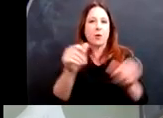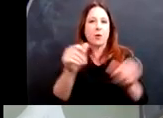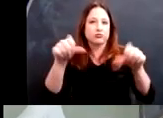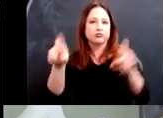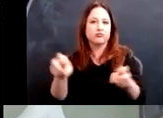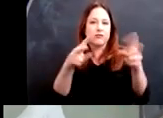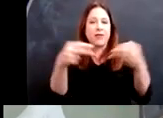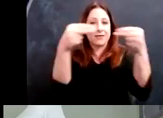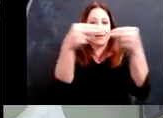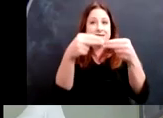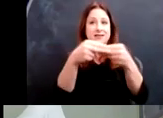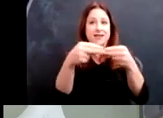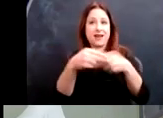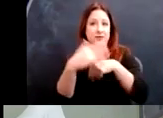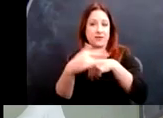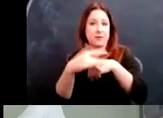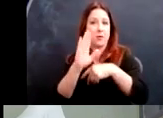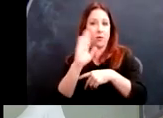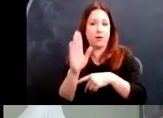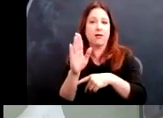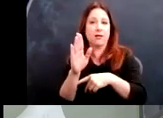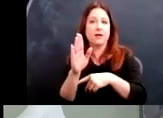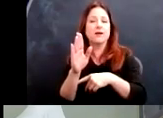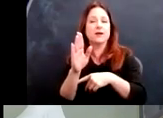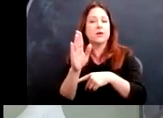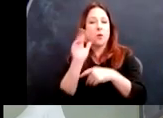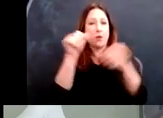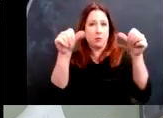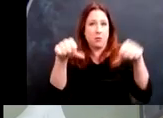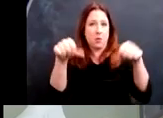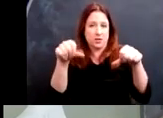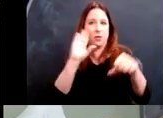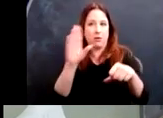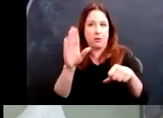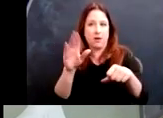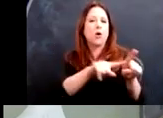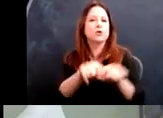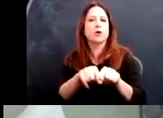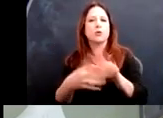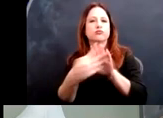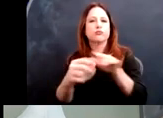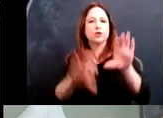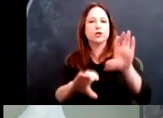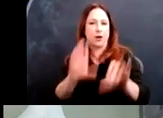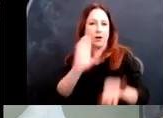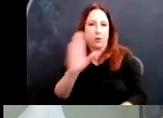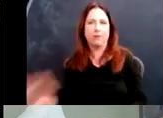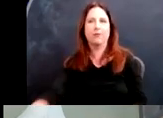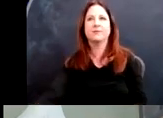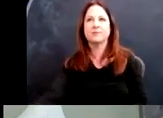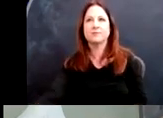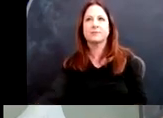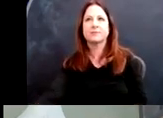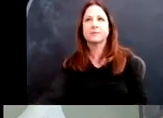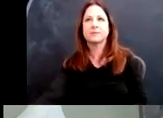the slides that we're showing today and the video recording of today's session, and also the chat will be recorded. The chat we won't make